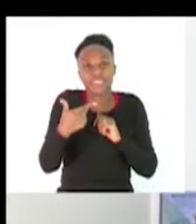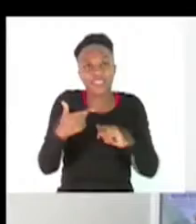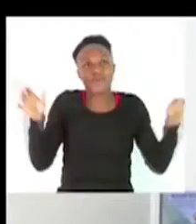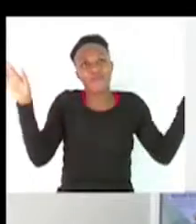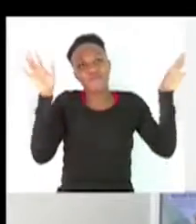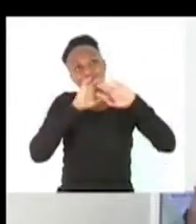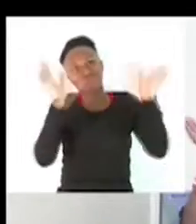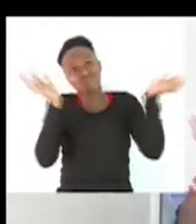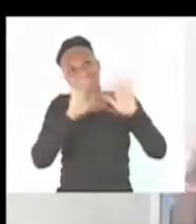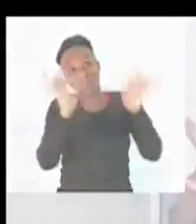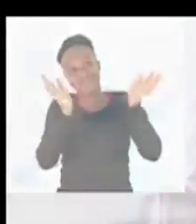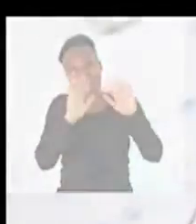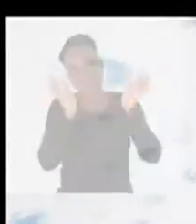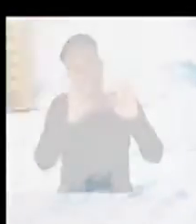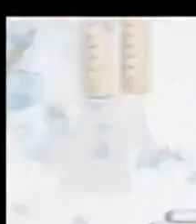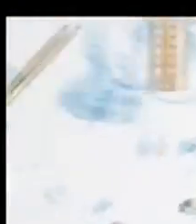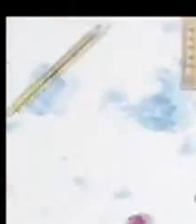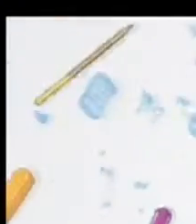and bye-bye.